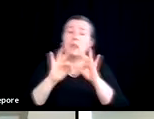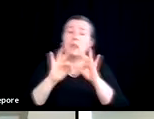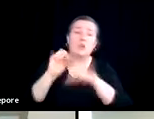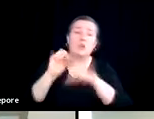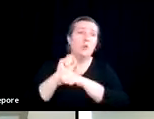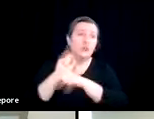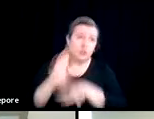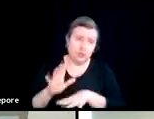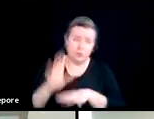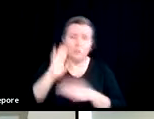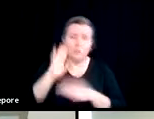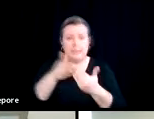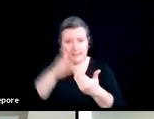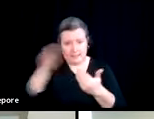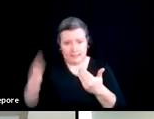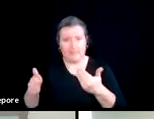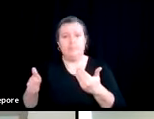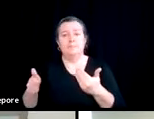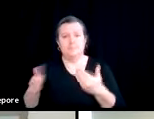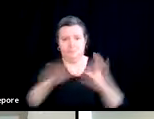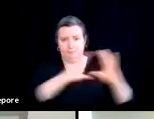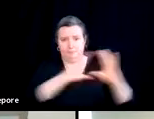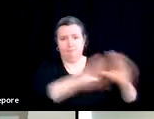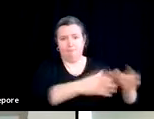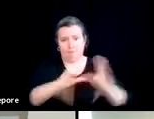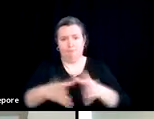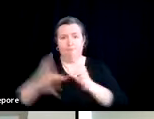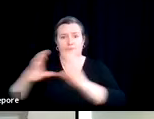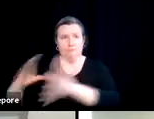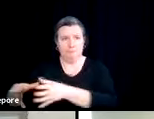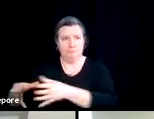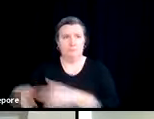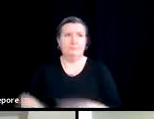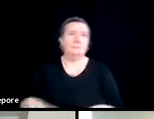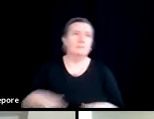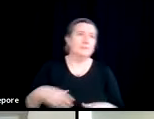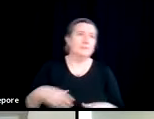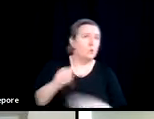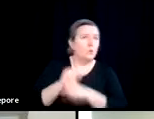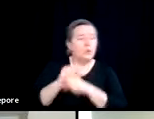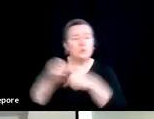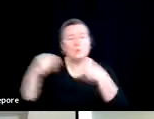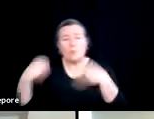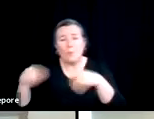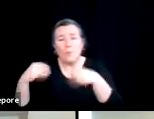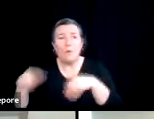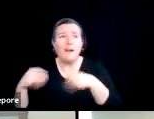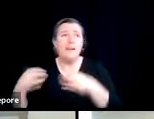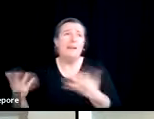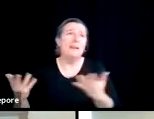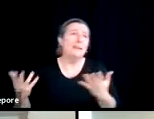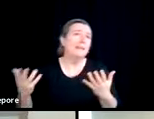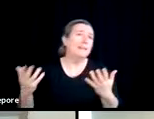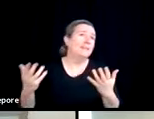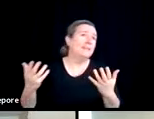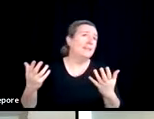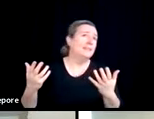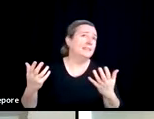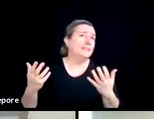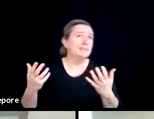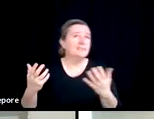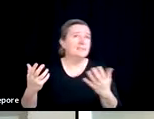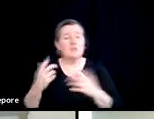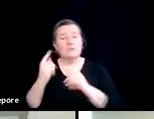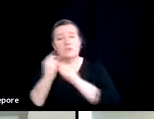if you're an educator, a retail worker, a transit worker, whatever you are, and you're under 65 and you've got a chronic